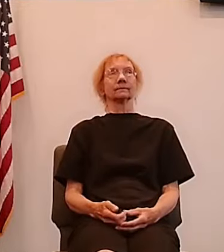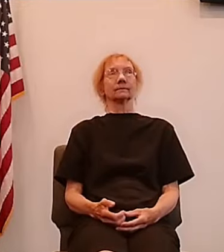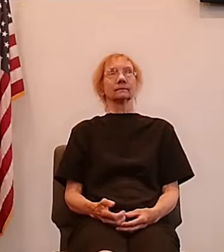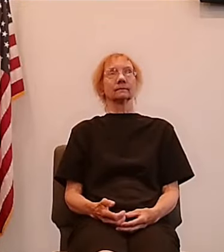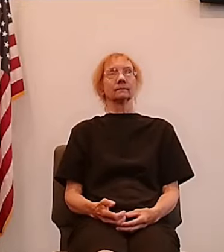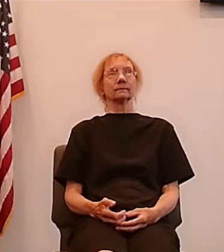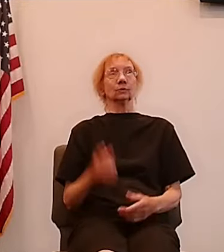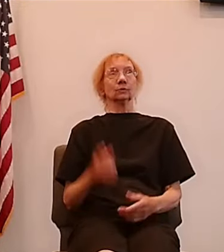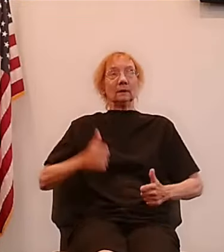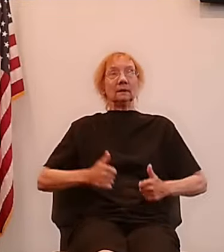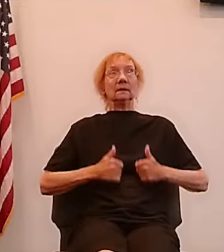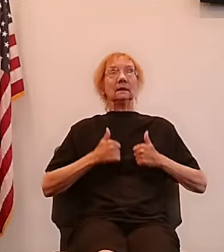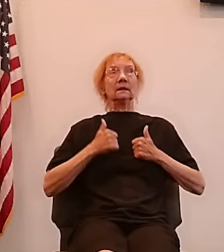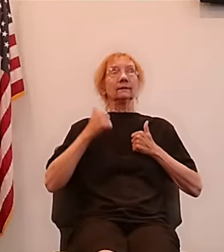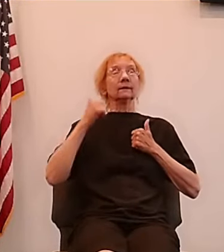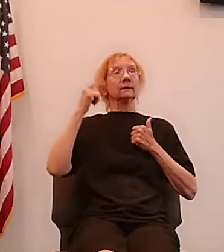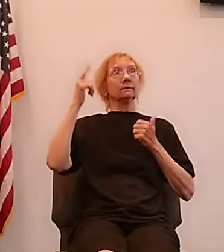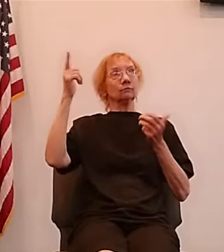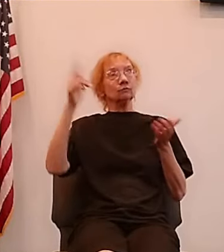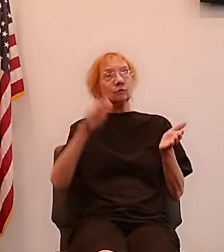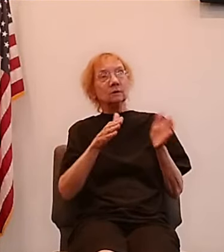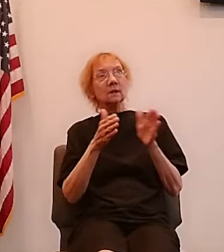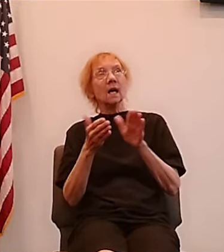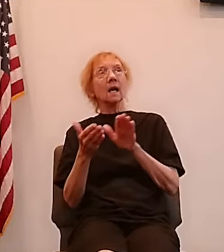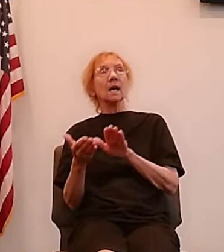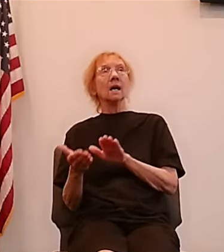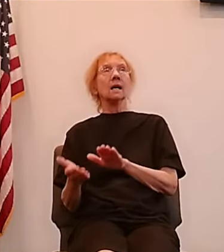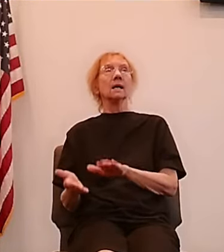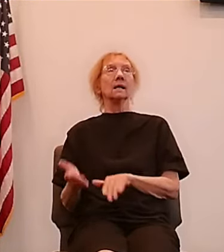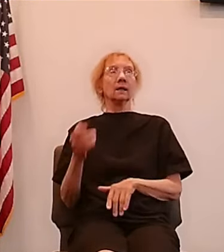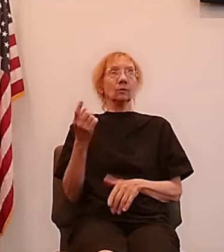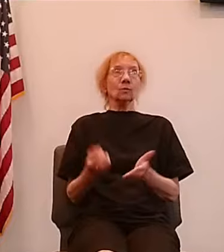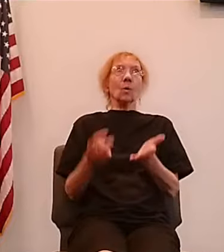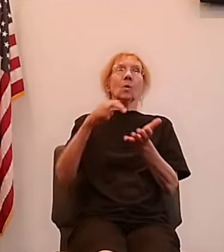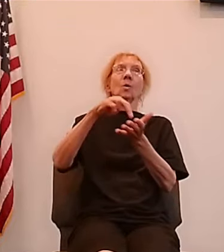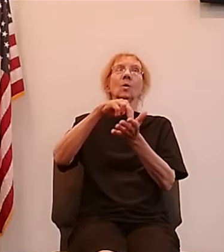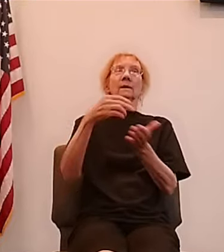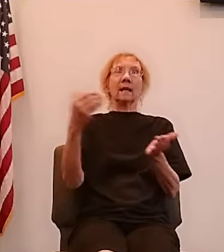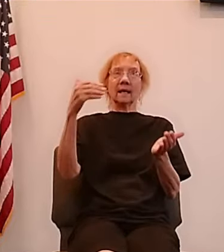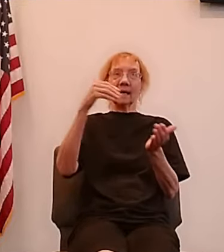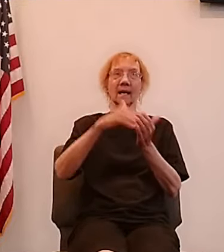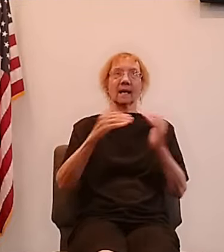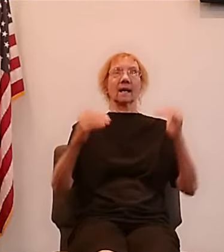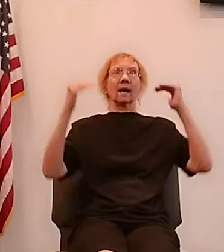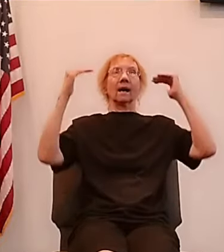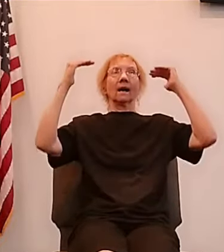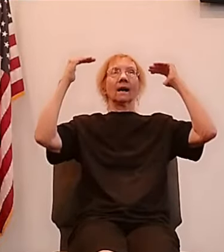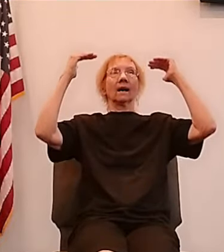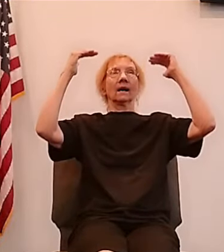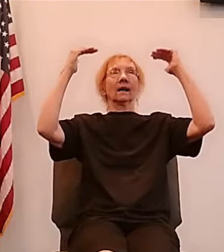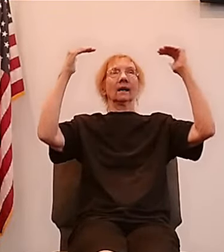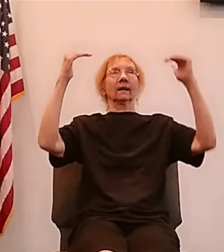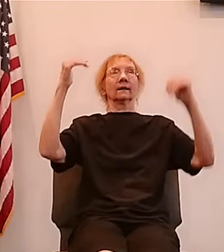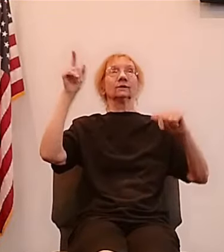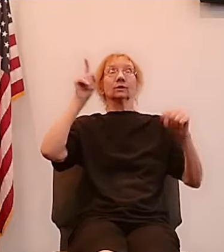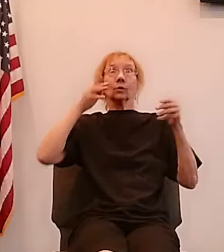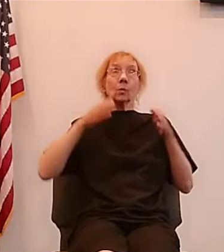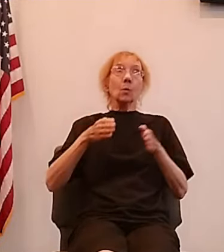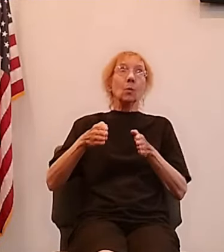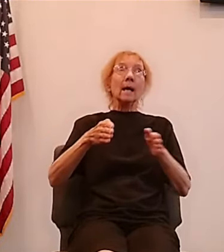And you lived, and you died, and you rose again on high, and